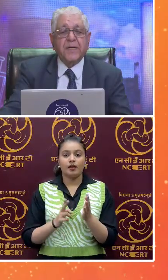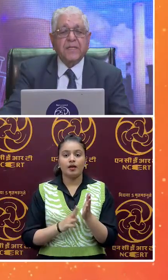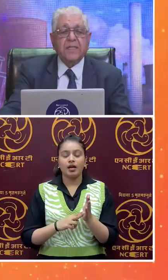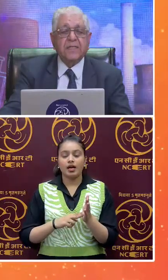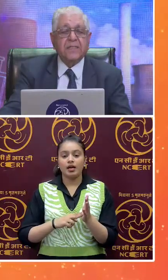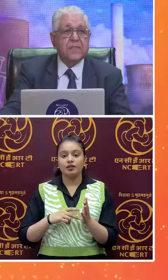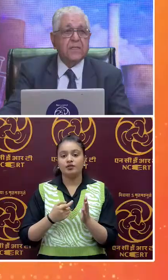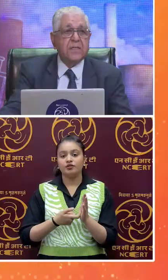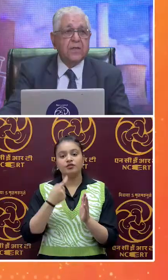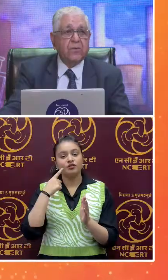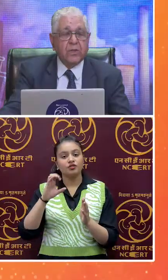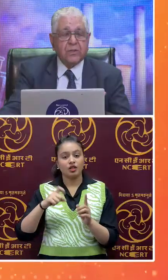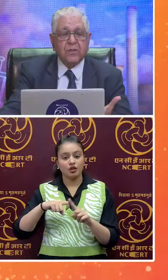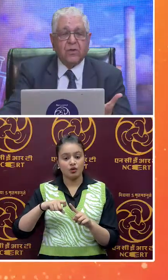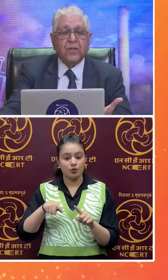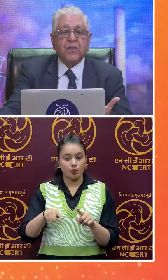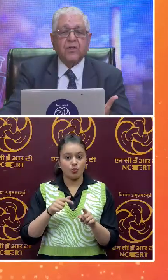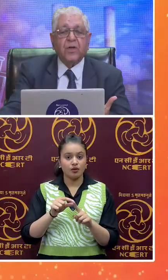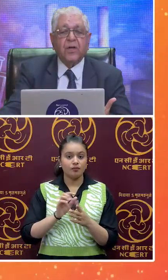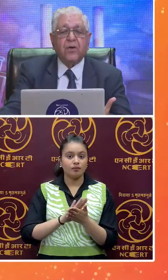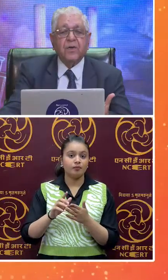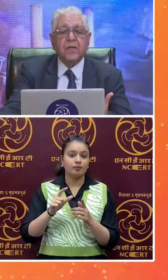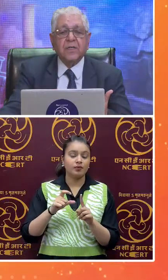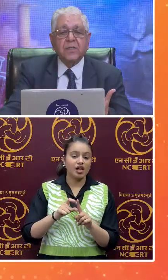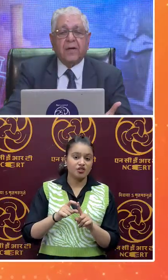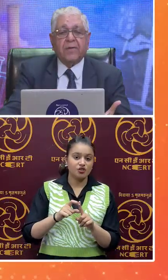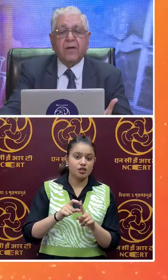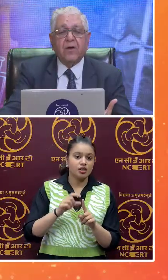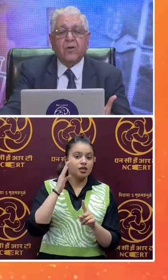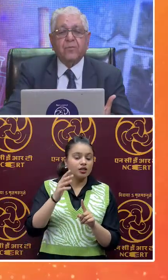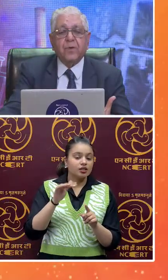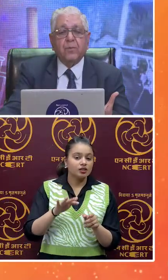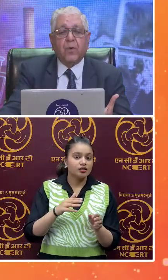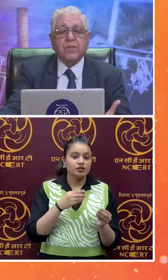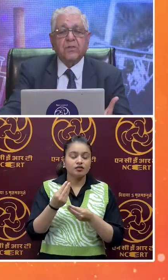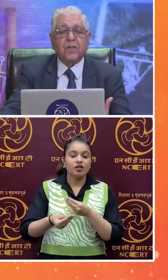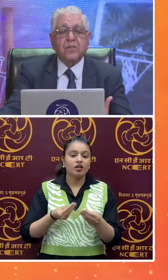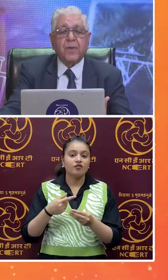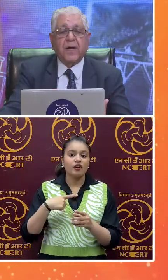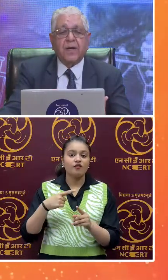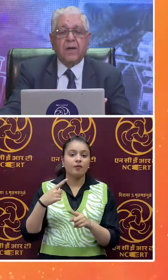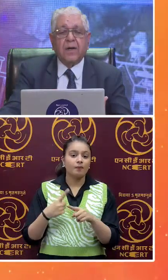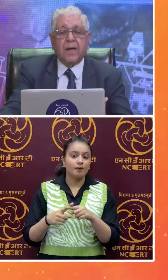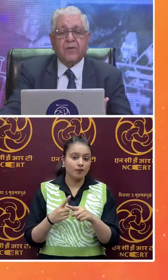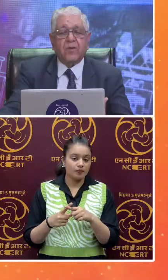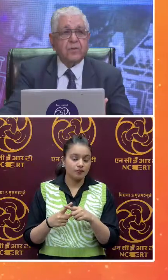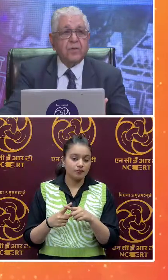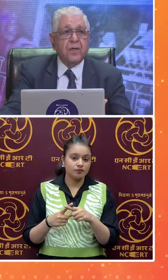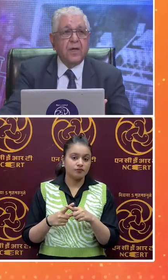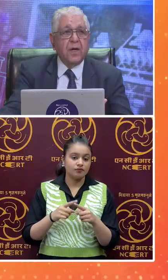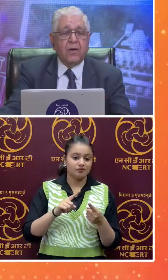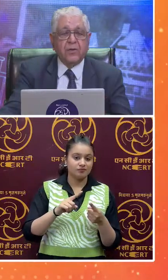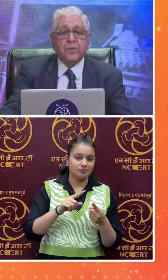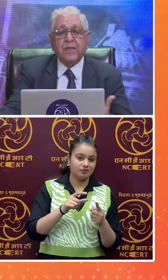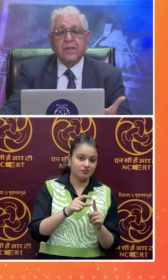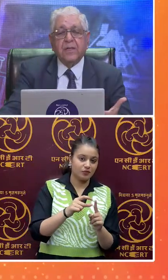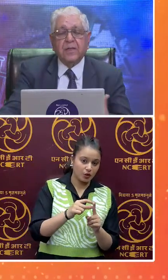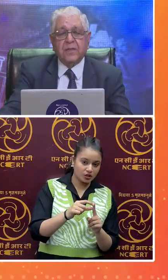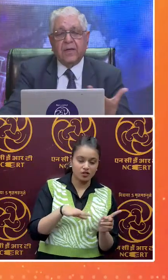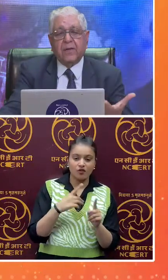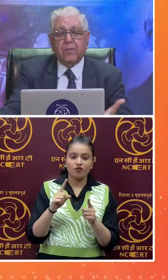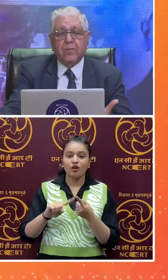His PhD thesis was on the theory of scattering of positrons by electrons